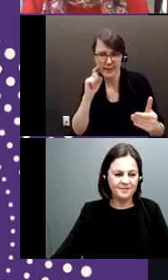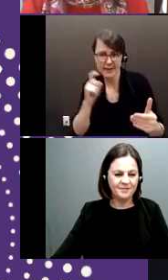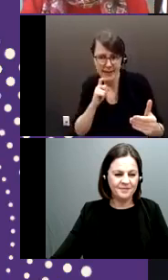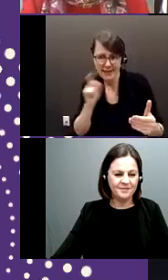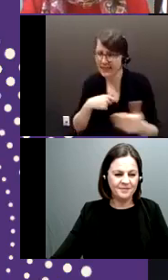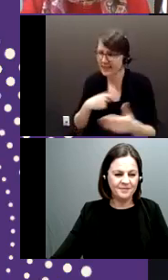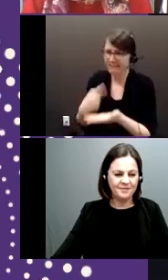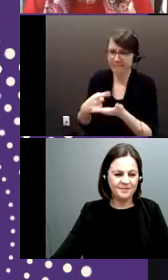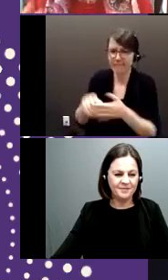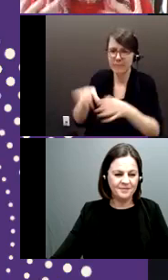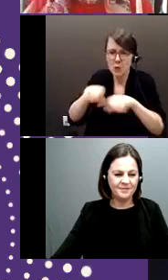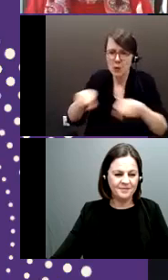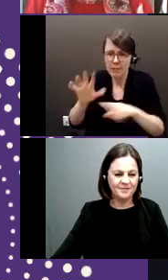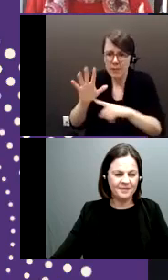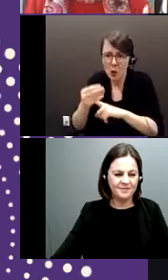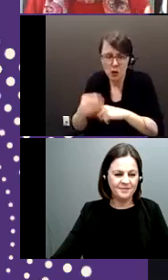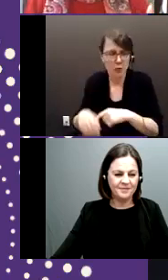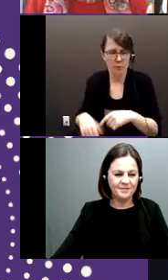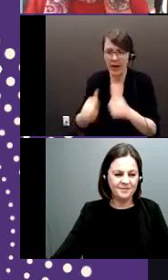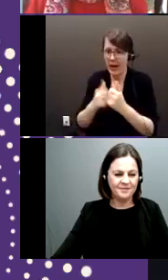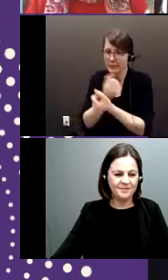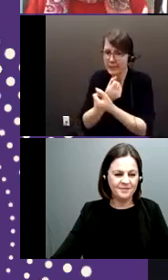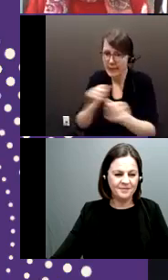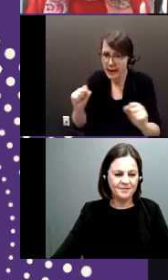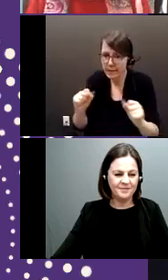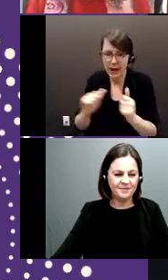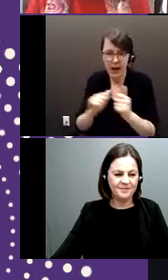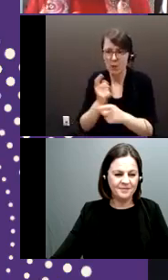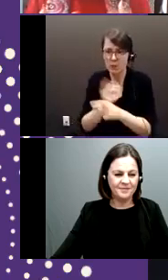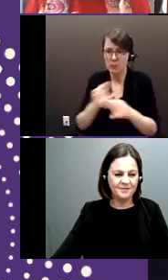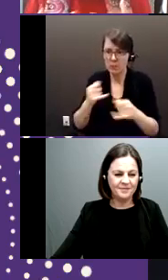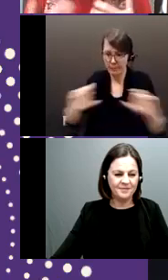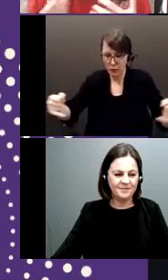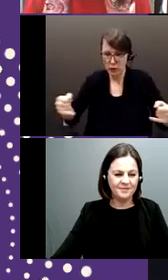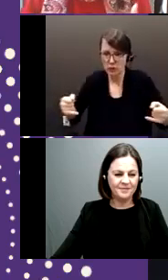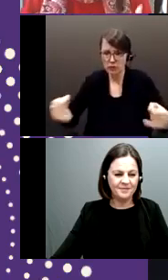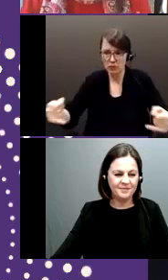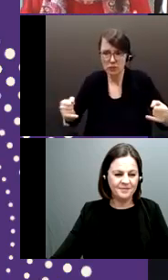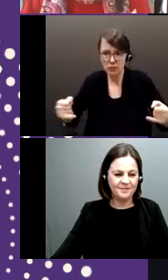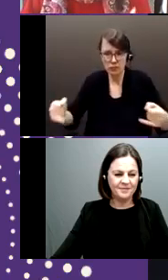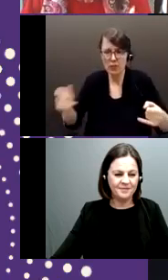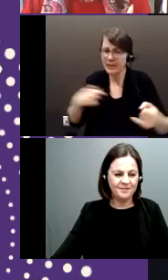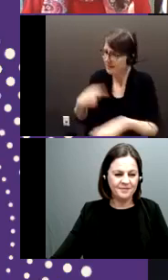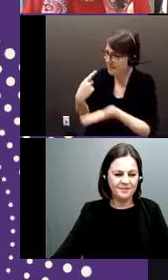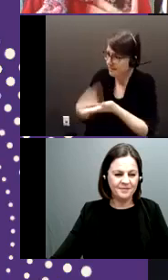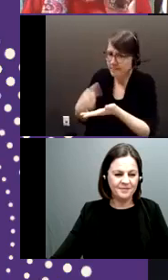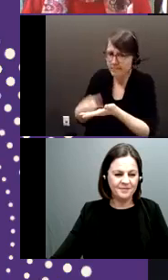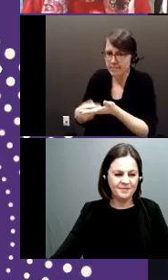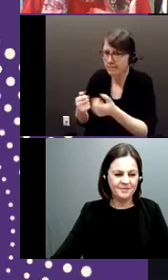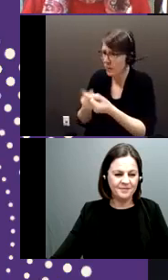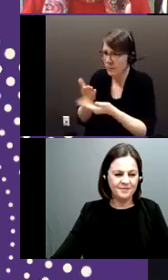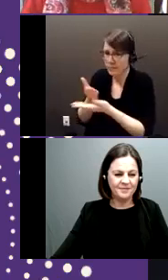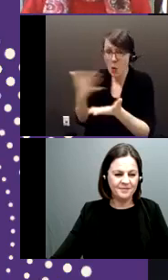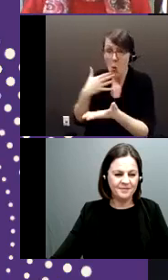safety. We need to be talking about these things so that older adults are